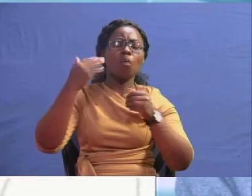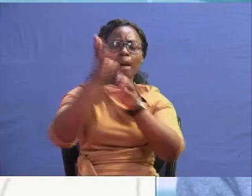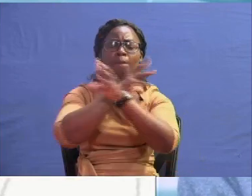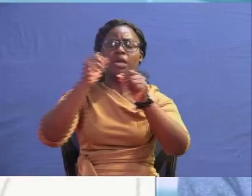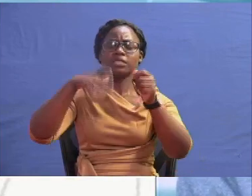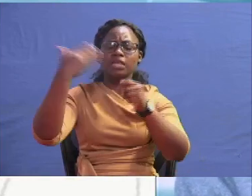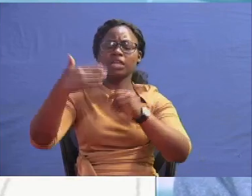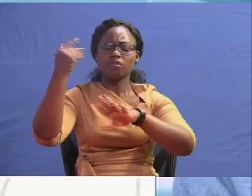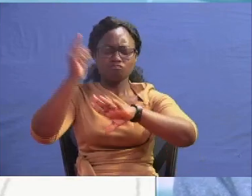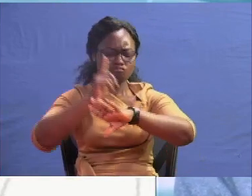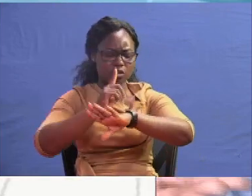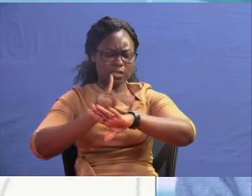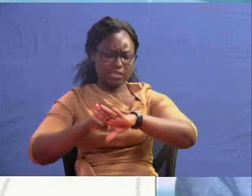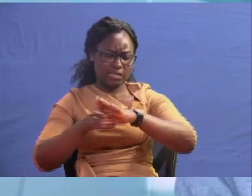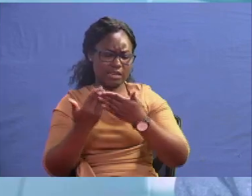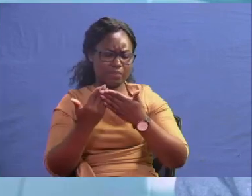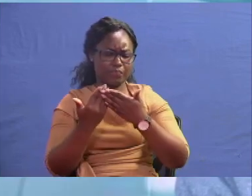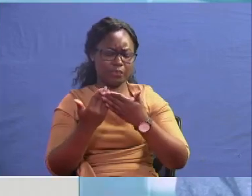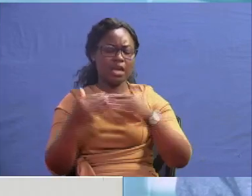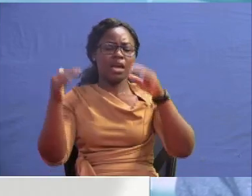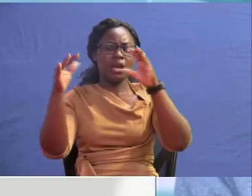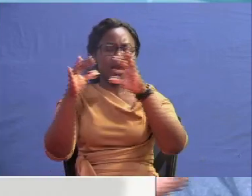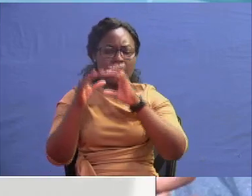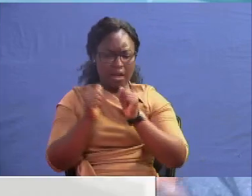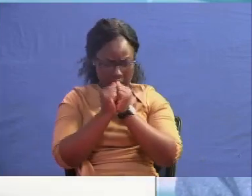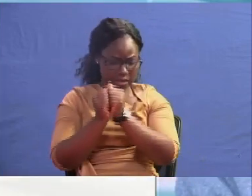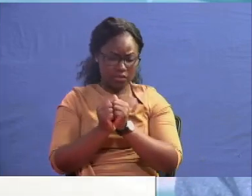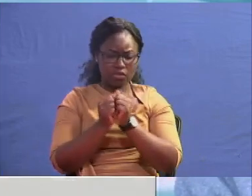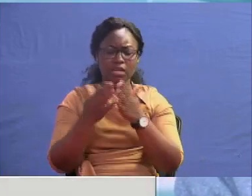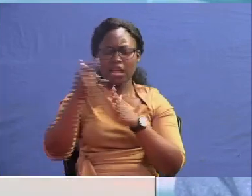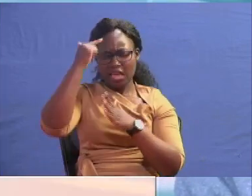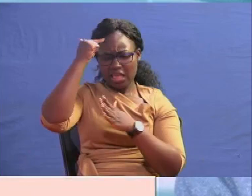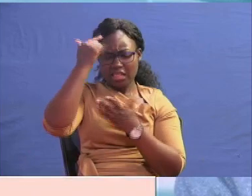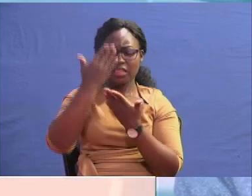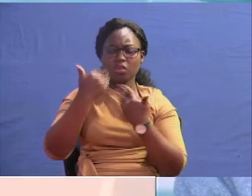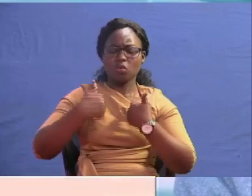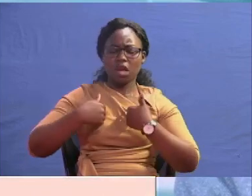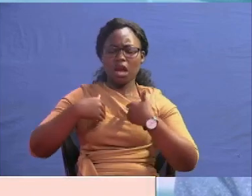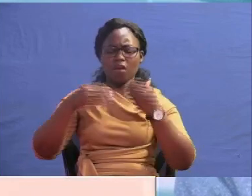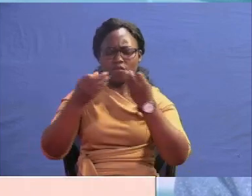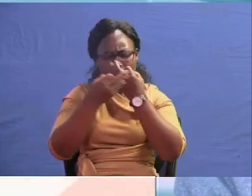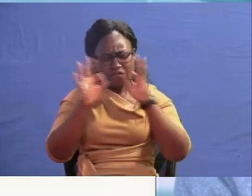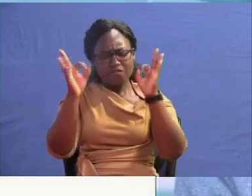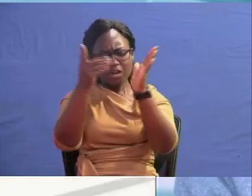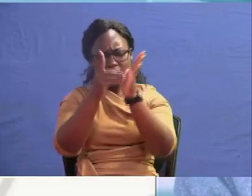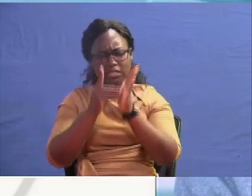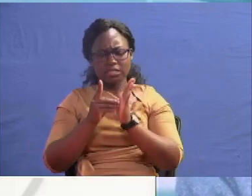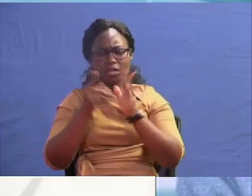with. I think there has been a fresh demand